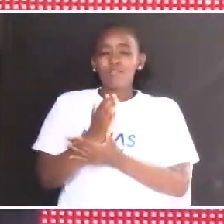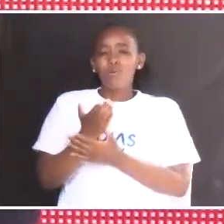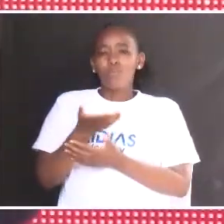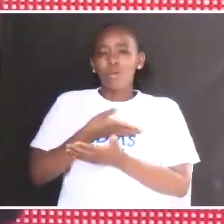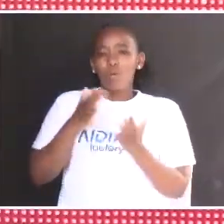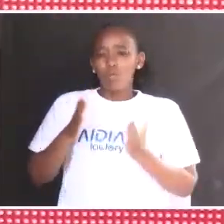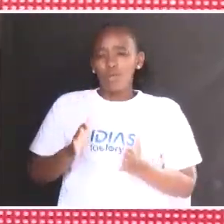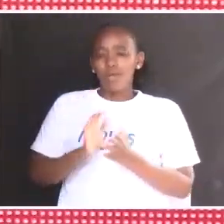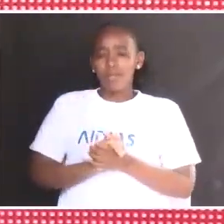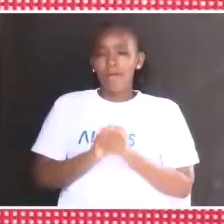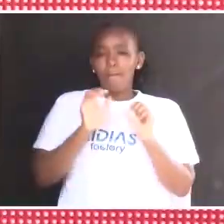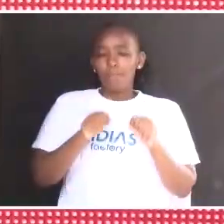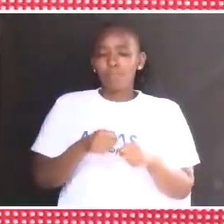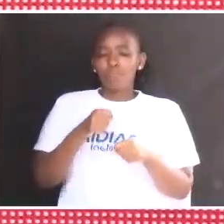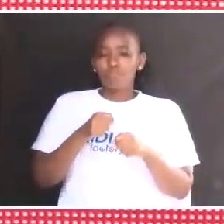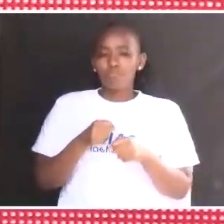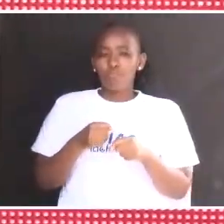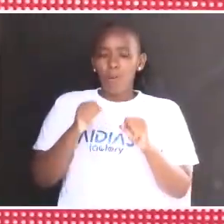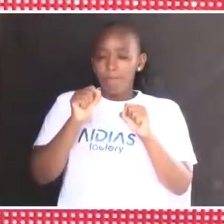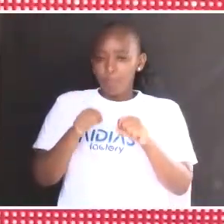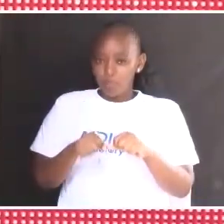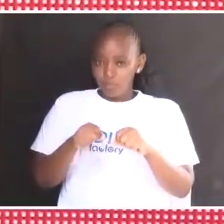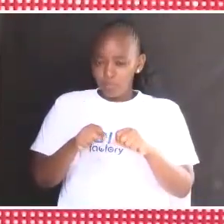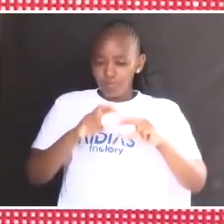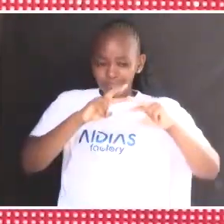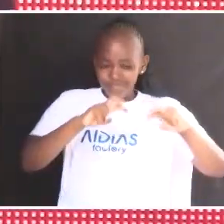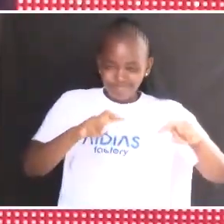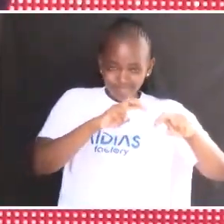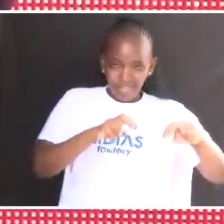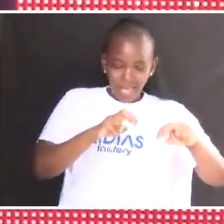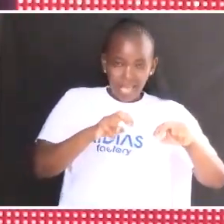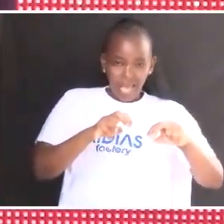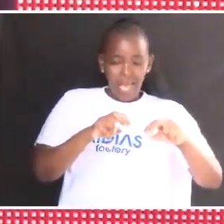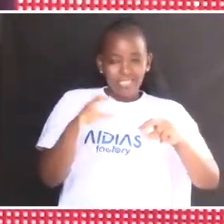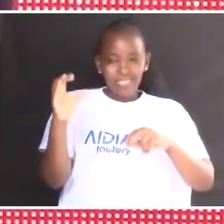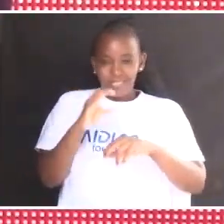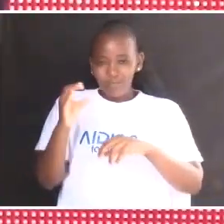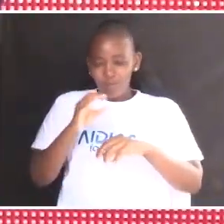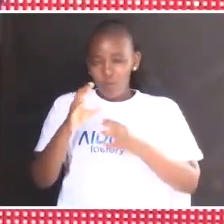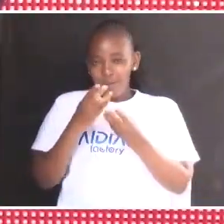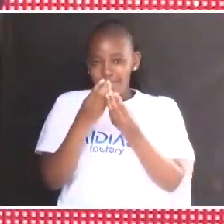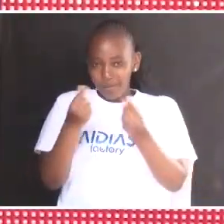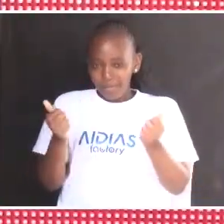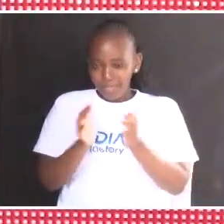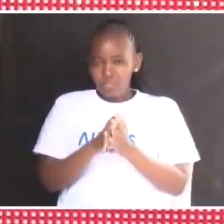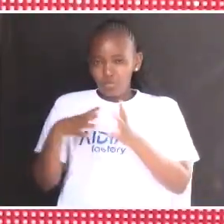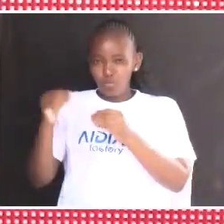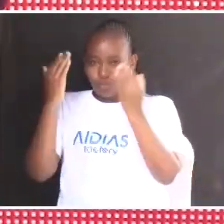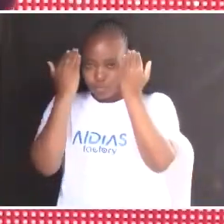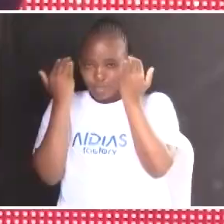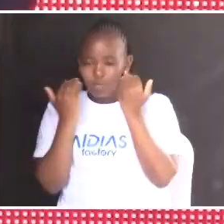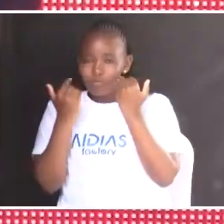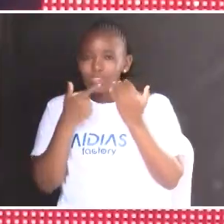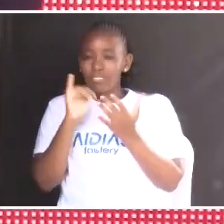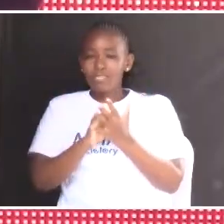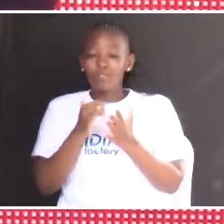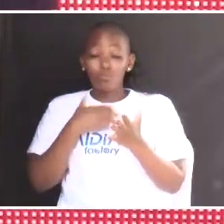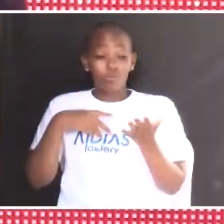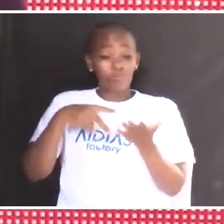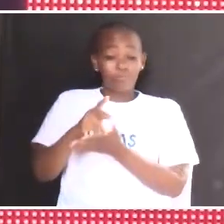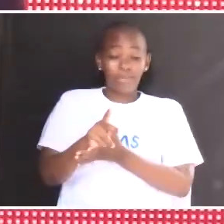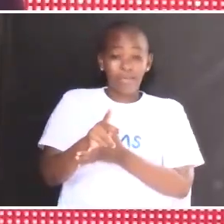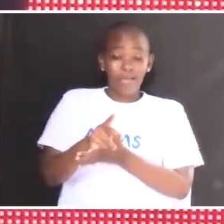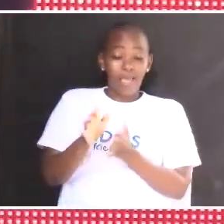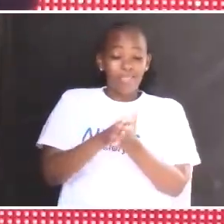author. Utaweza fanya nini? You can either seek what we call civil remedies, upeleke mtu kotini, useme unataka akulipe